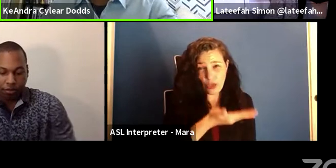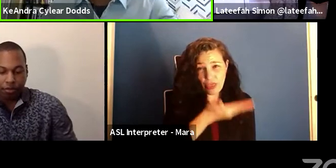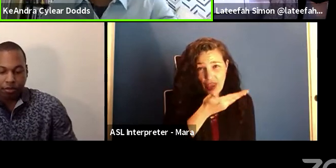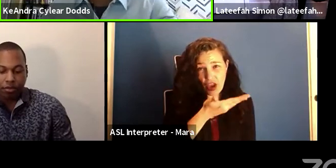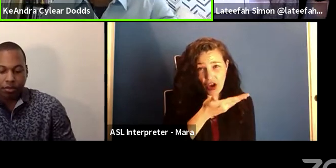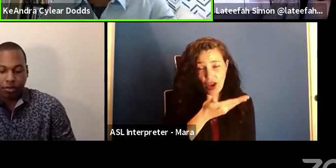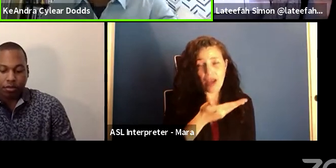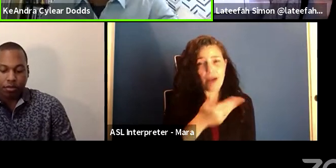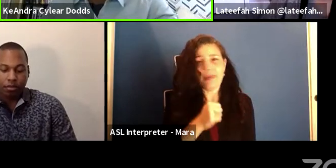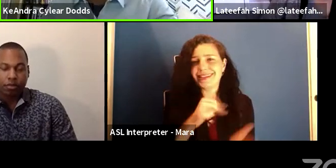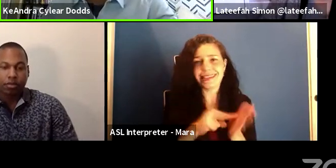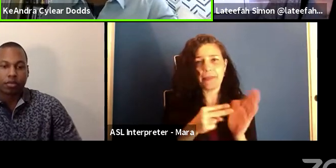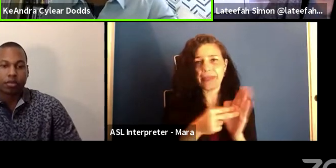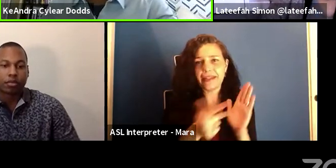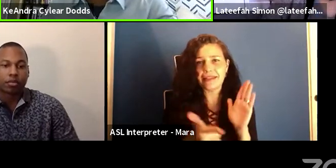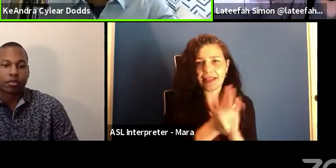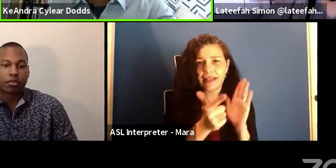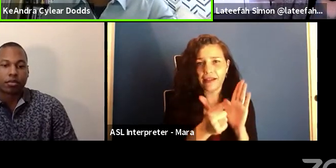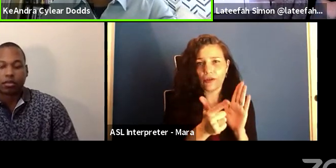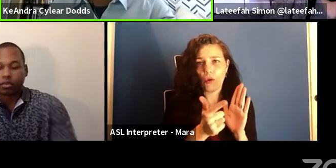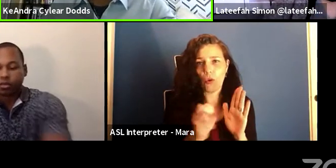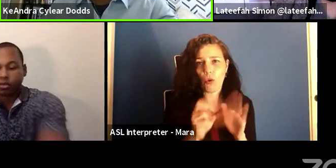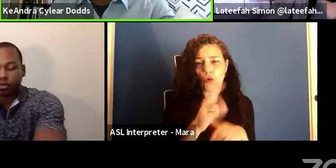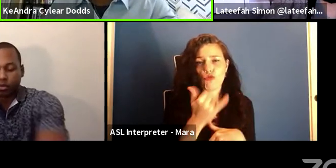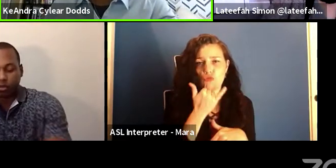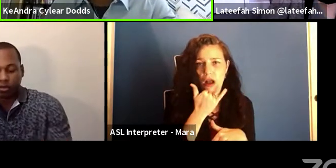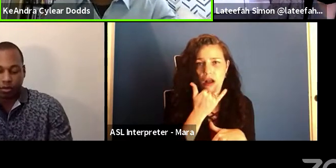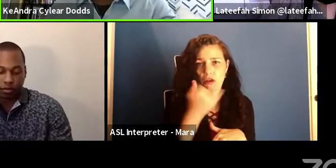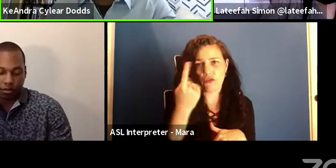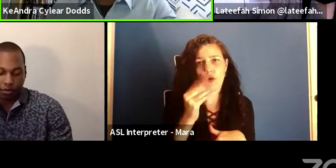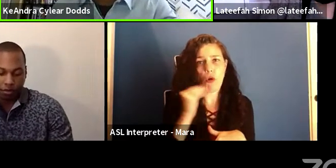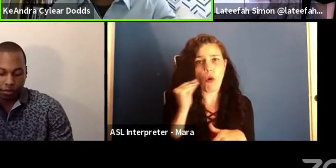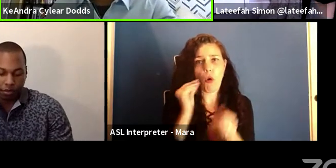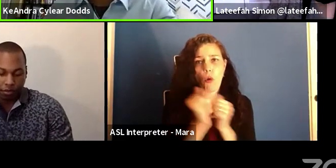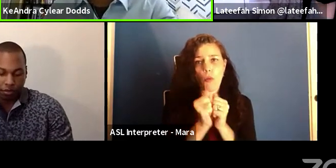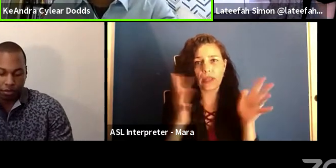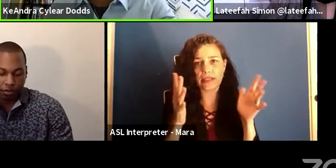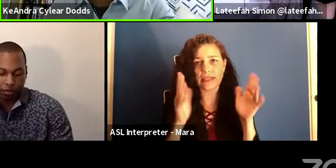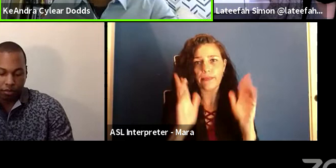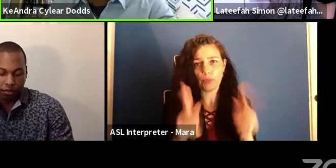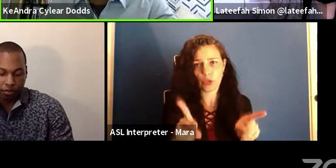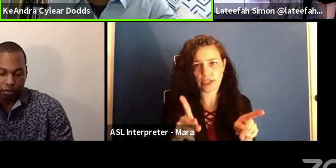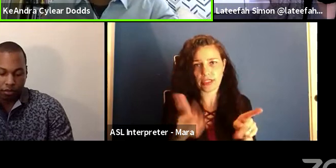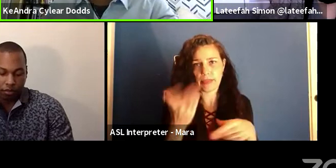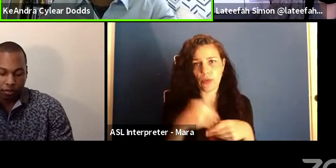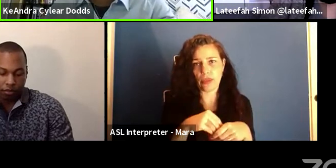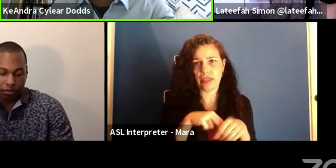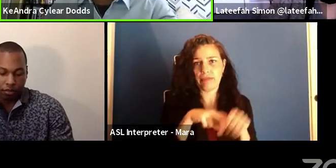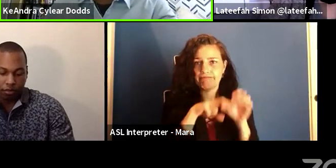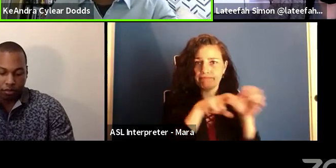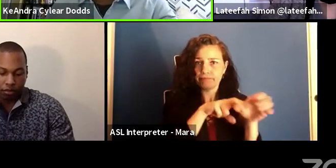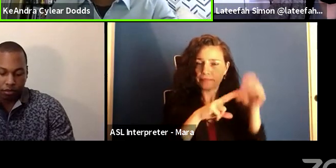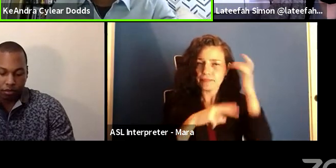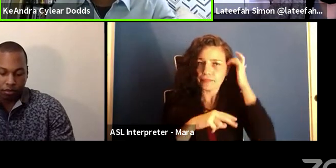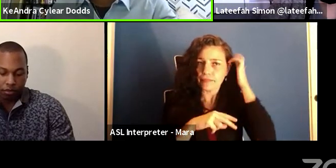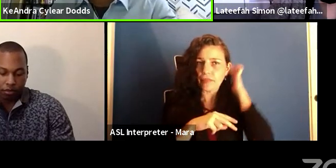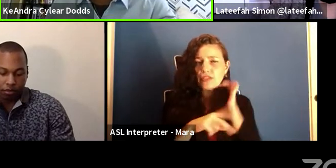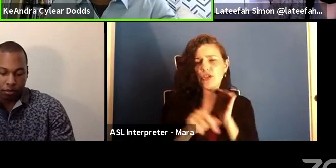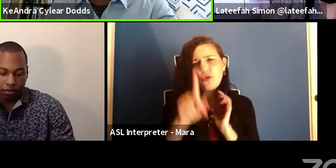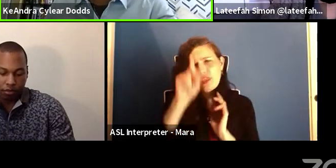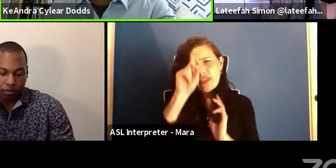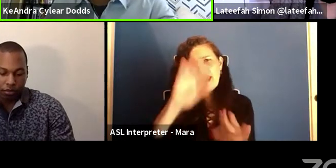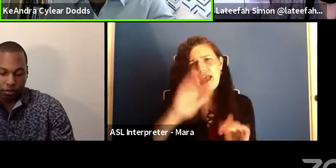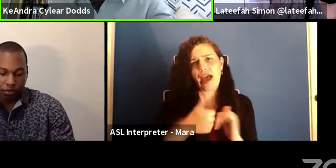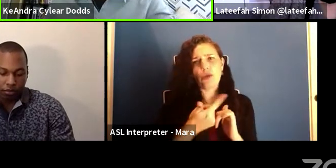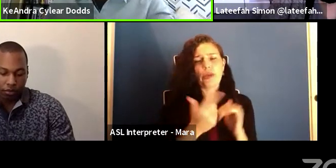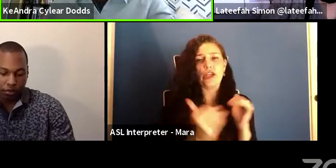or wrong for a person that is homeless to be on our system. And so figuring out how do we address, again, behaviors instead of people, and be part of the